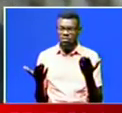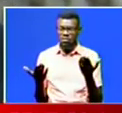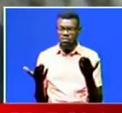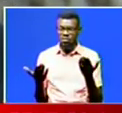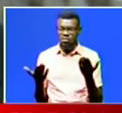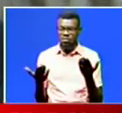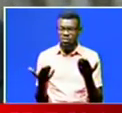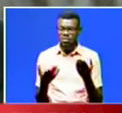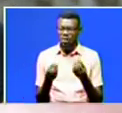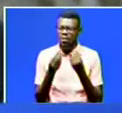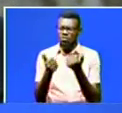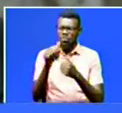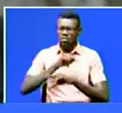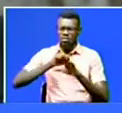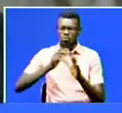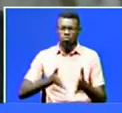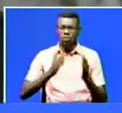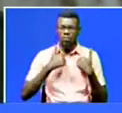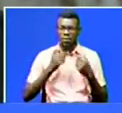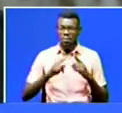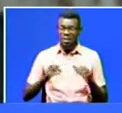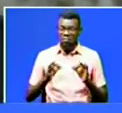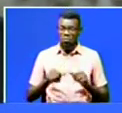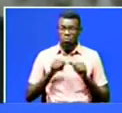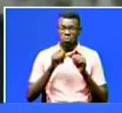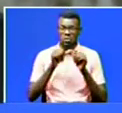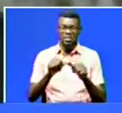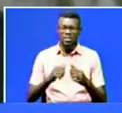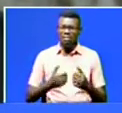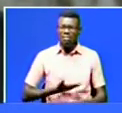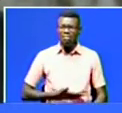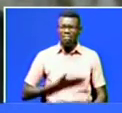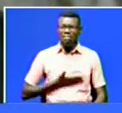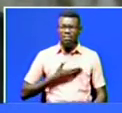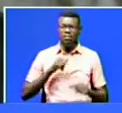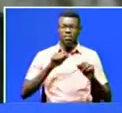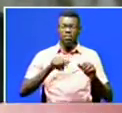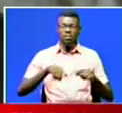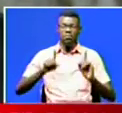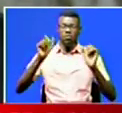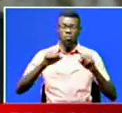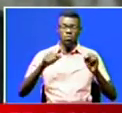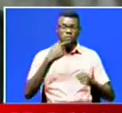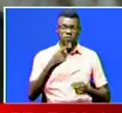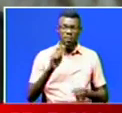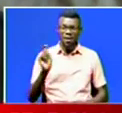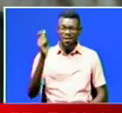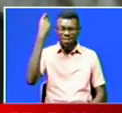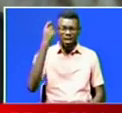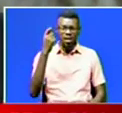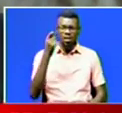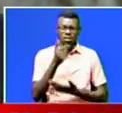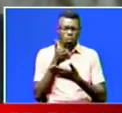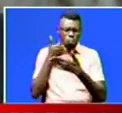if we seem to be aggressive, they might say that Kenya is interfering or